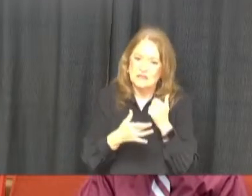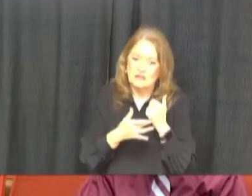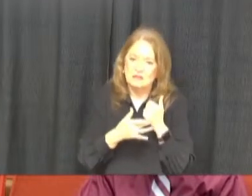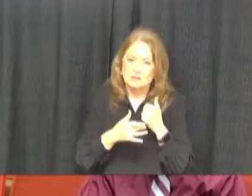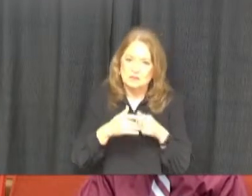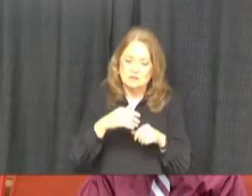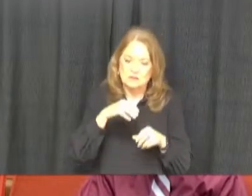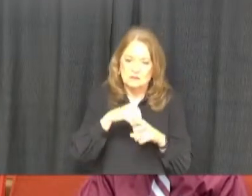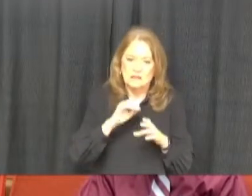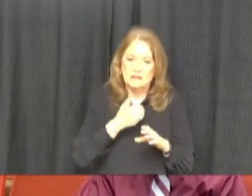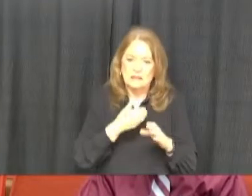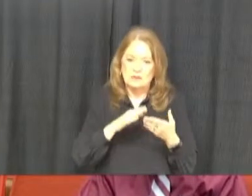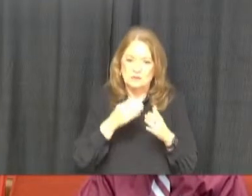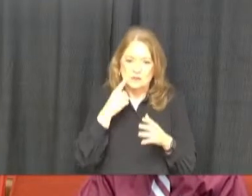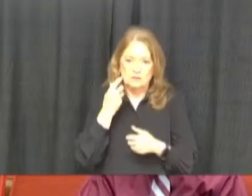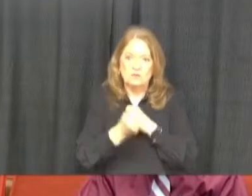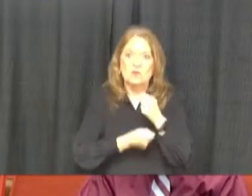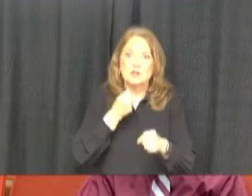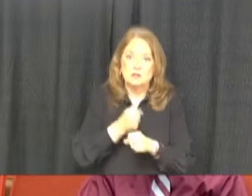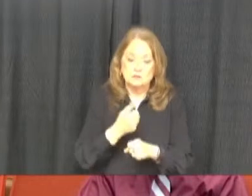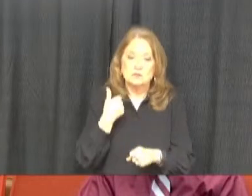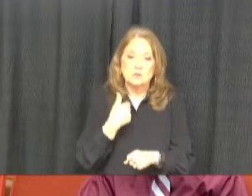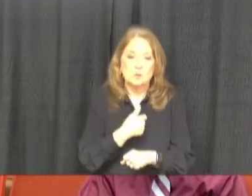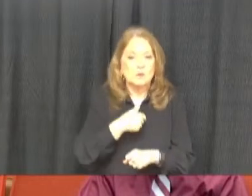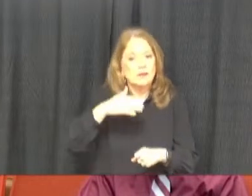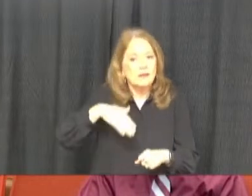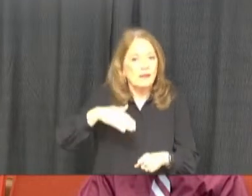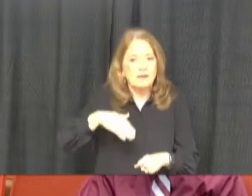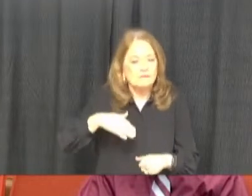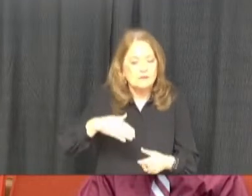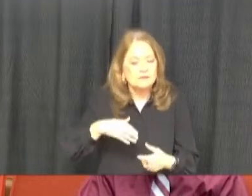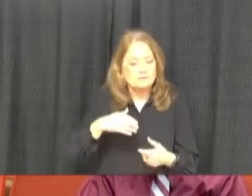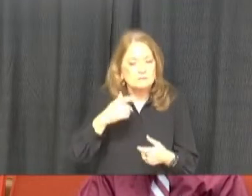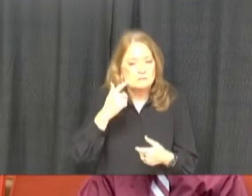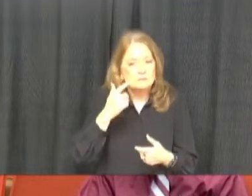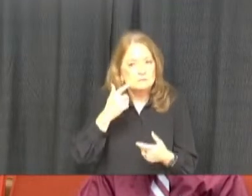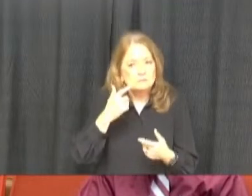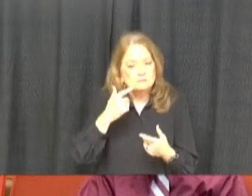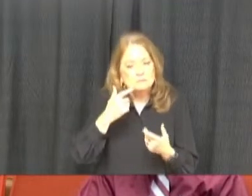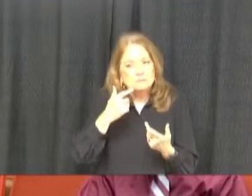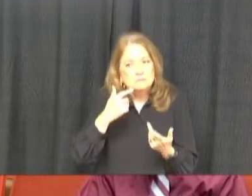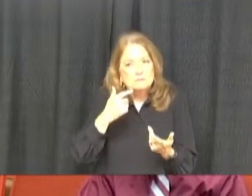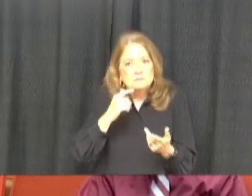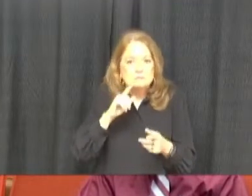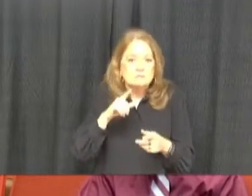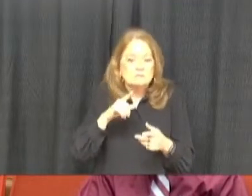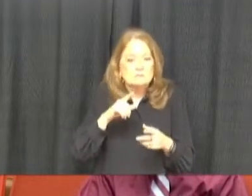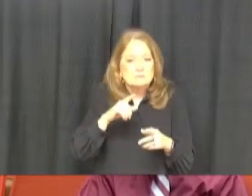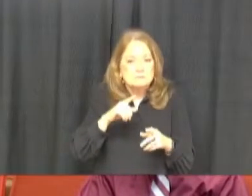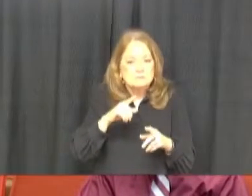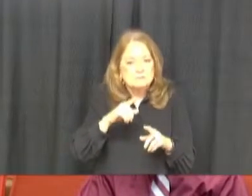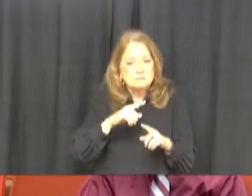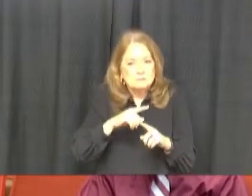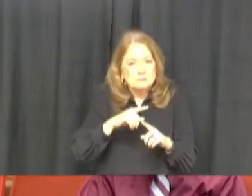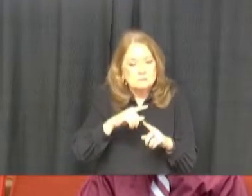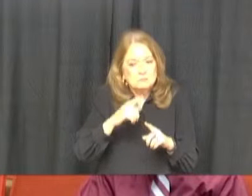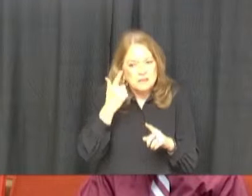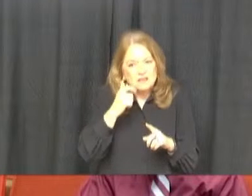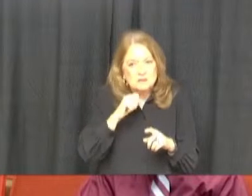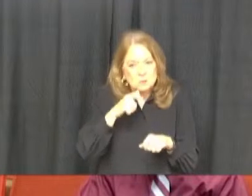in our city for years. We haven't gone after it just to see, if it's time. Well, now it's